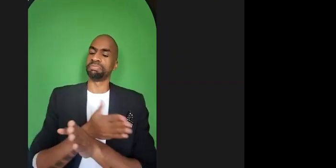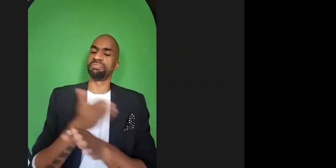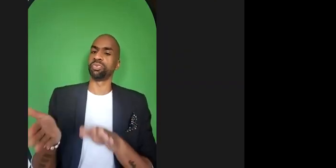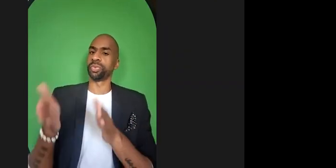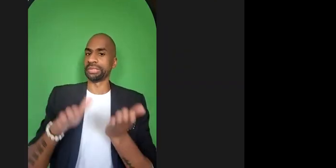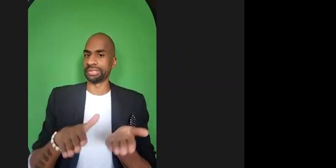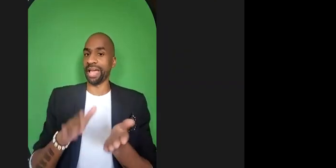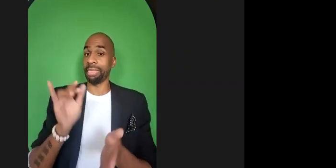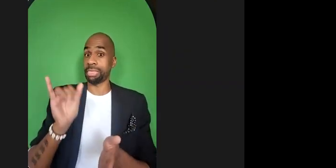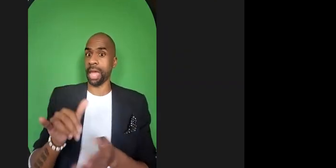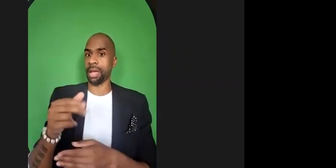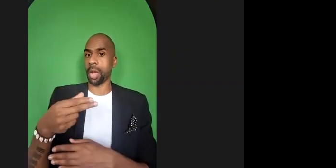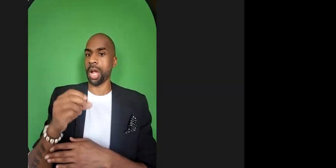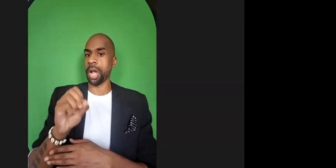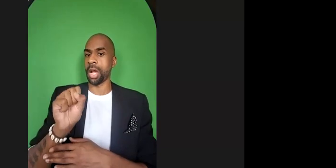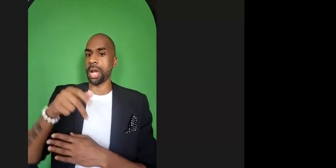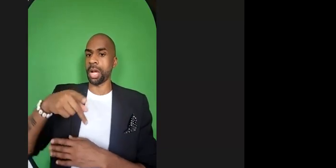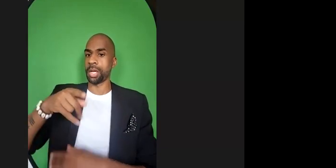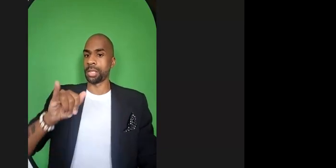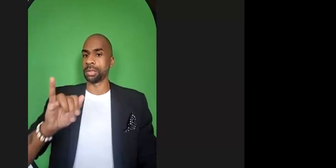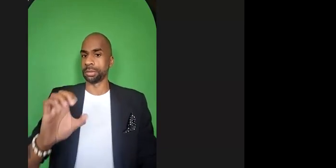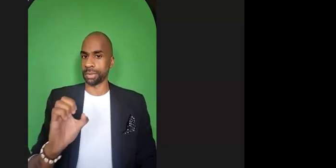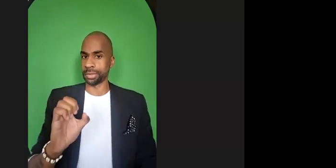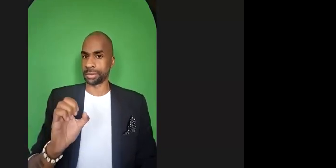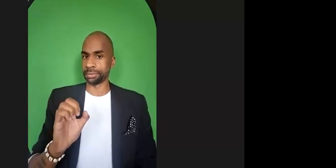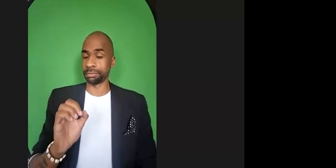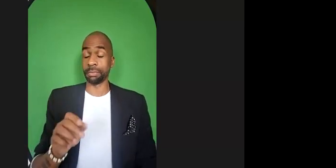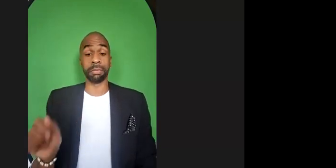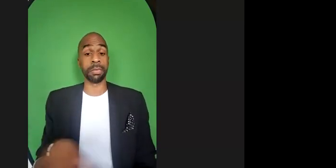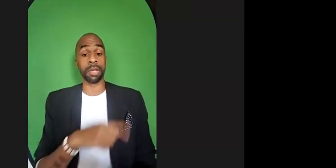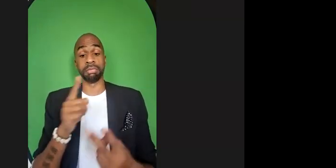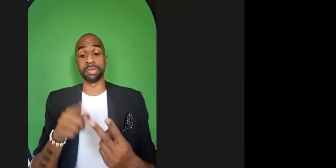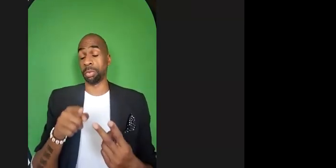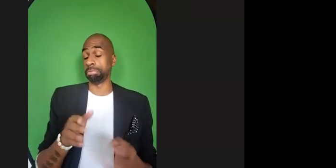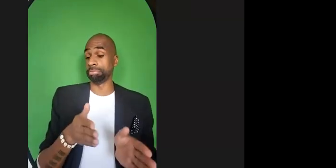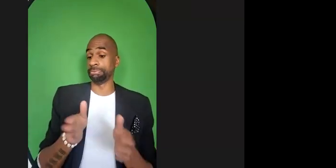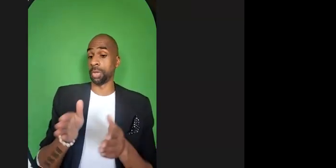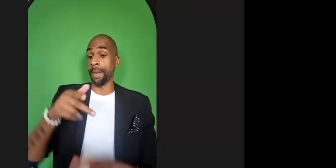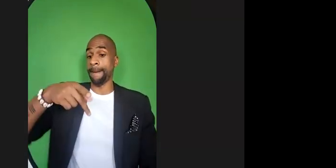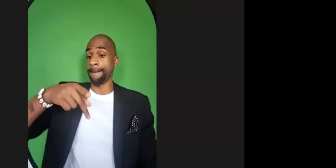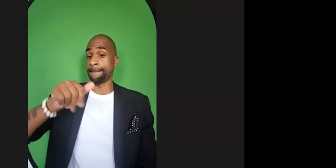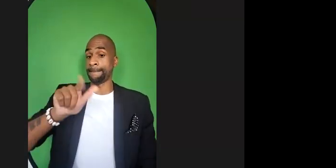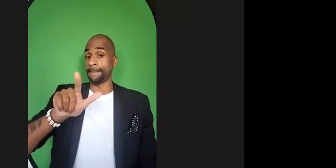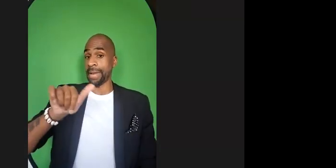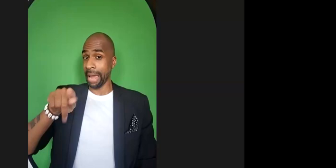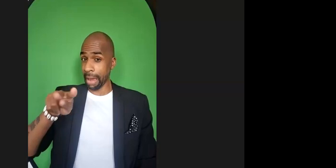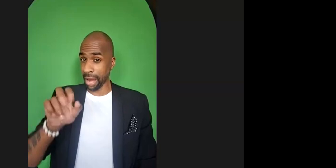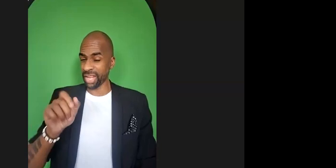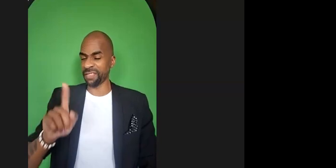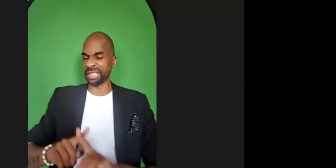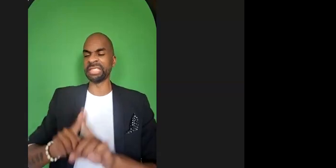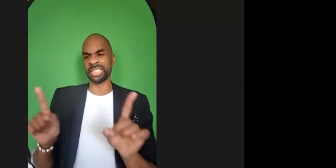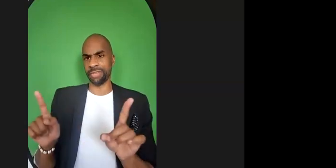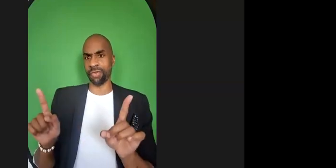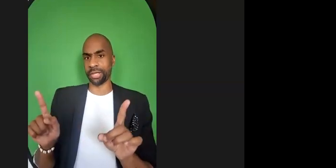which can be appropriate for people with a serious illness at any stage of the illness. And as I mentioned, we often see people from the time of